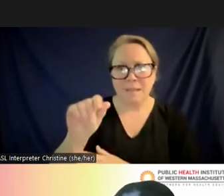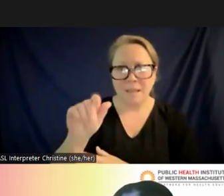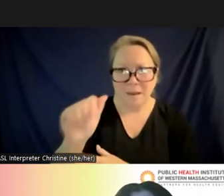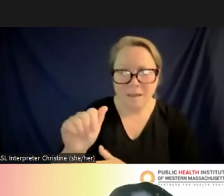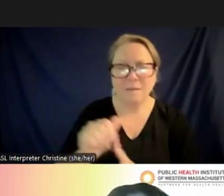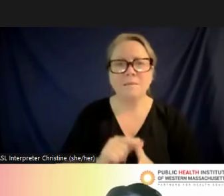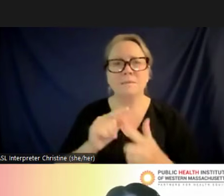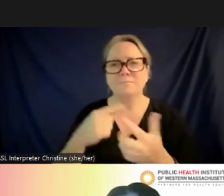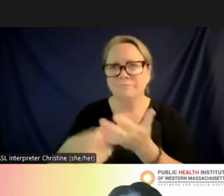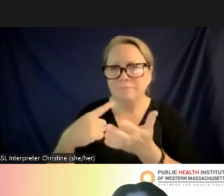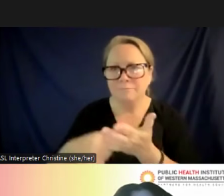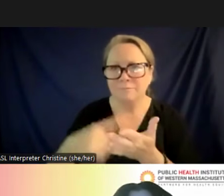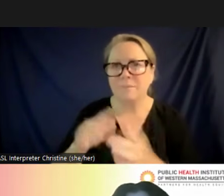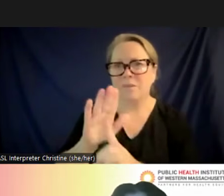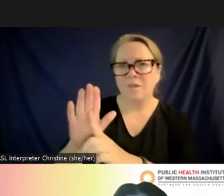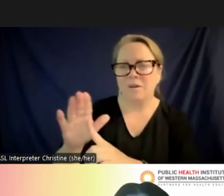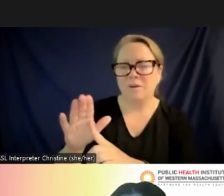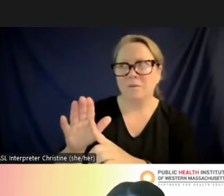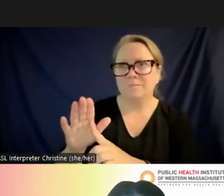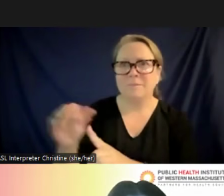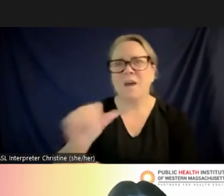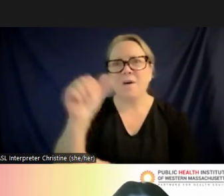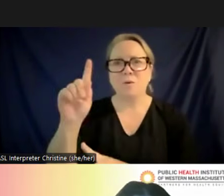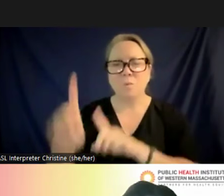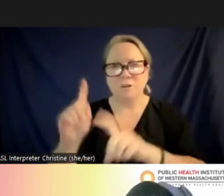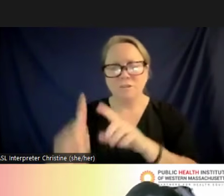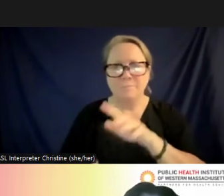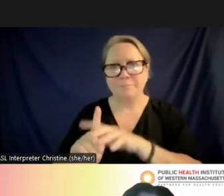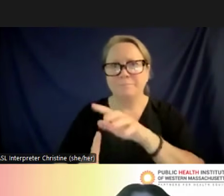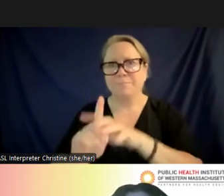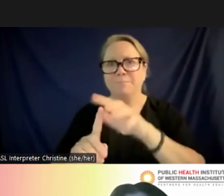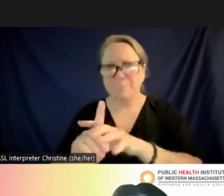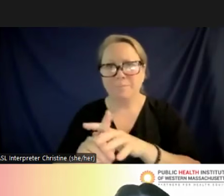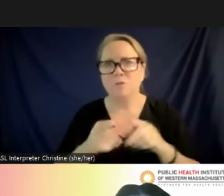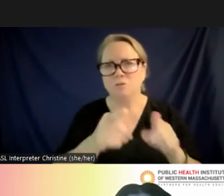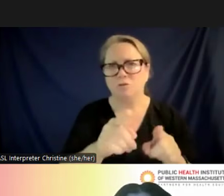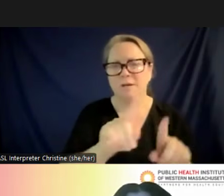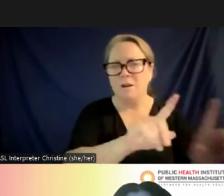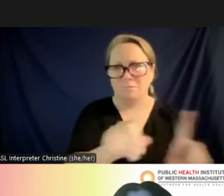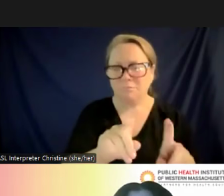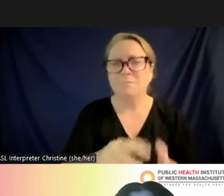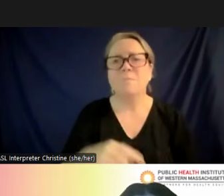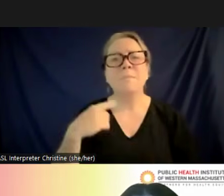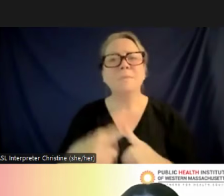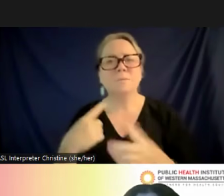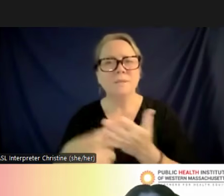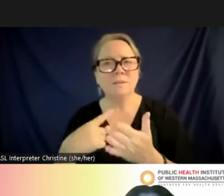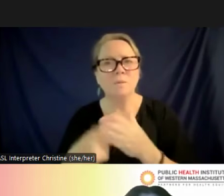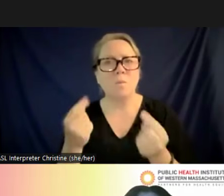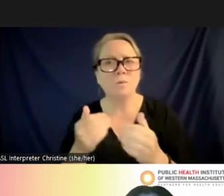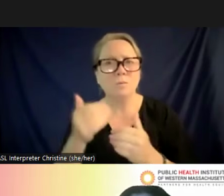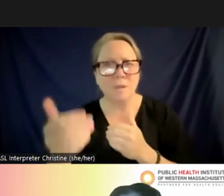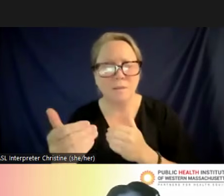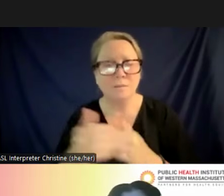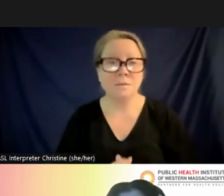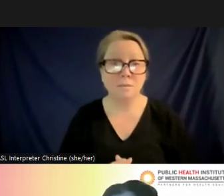about additional questions that had come up in our rounds of data pulls, and also next steps. Sometimes this would mean